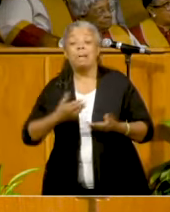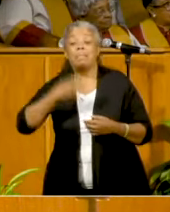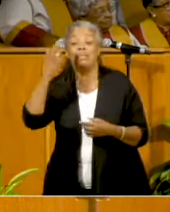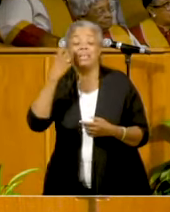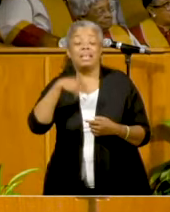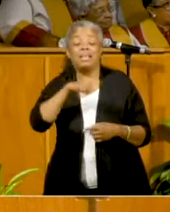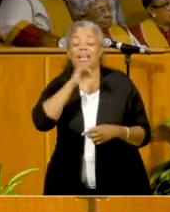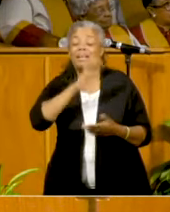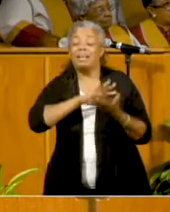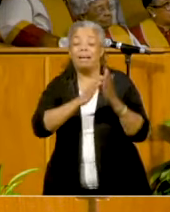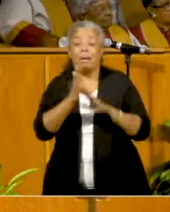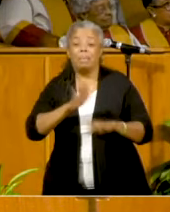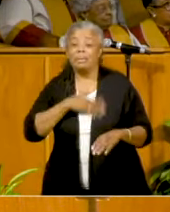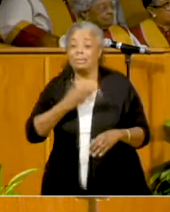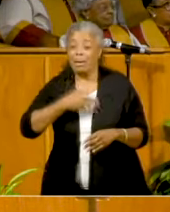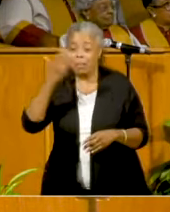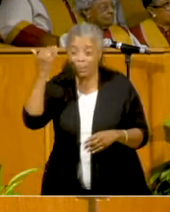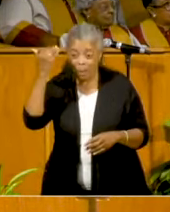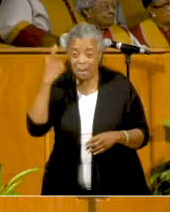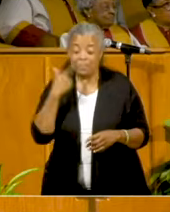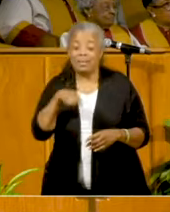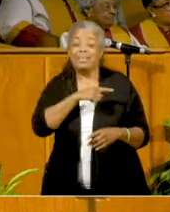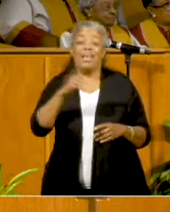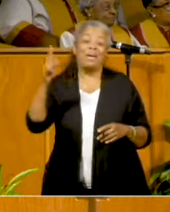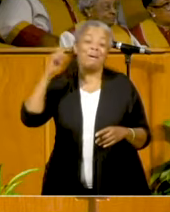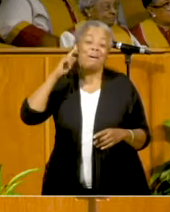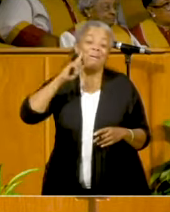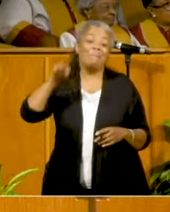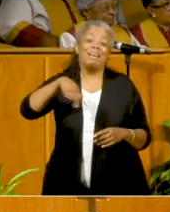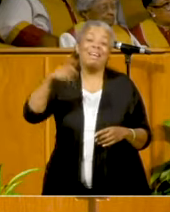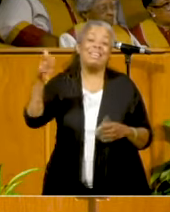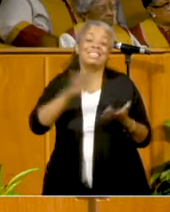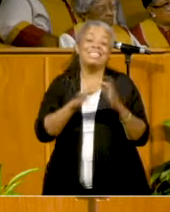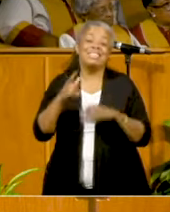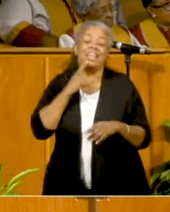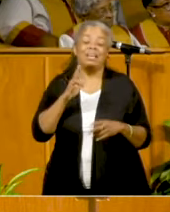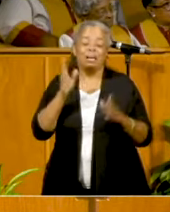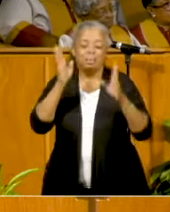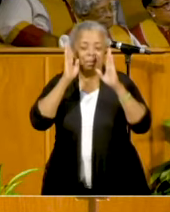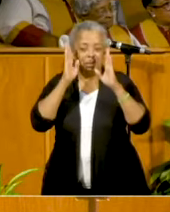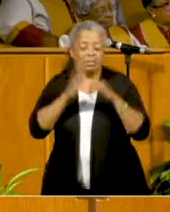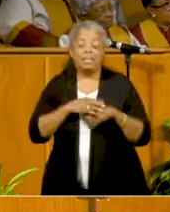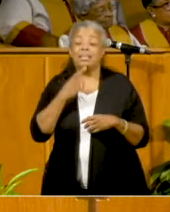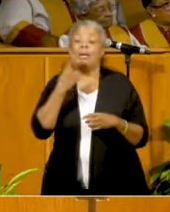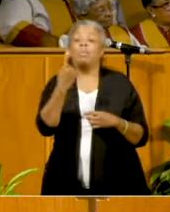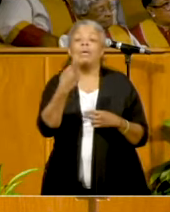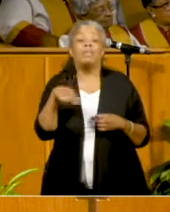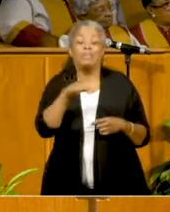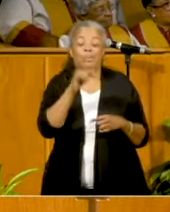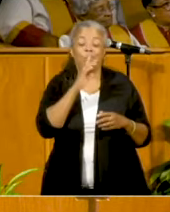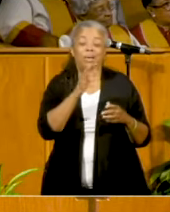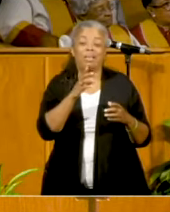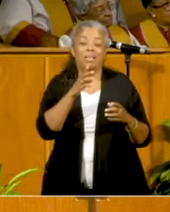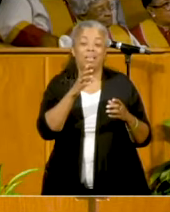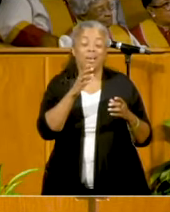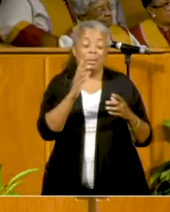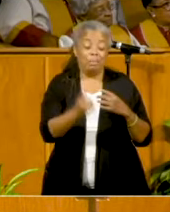they didn't get upset is because they heard what else Jesus said. Watch this. He says, one of you will betray me, but don't